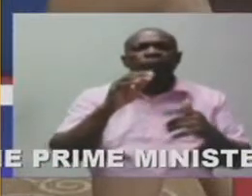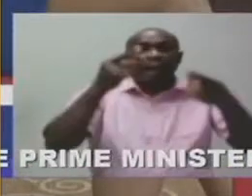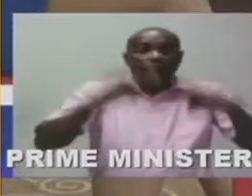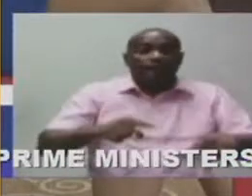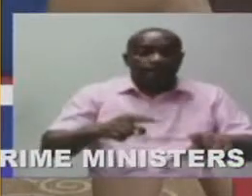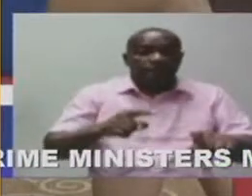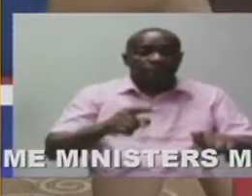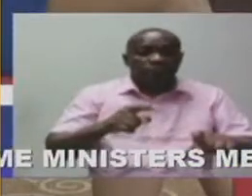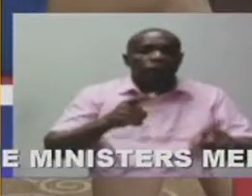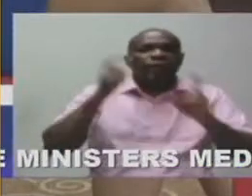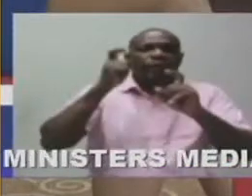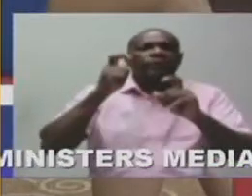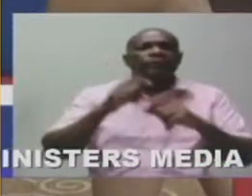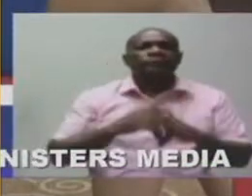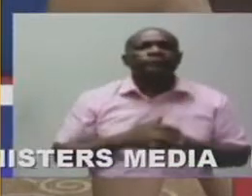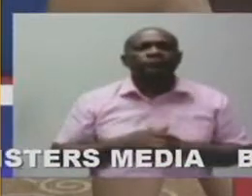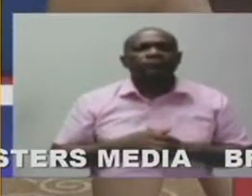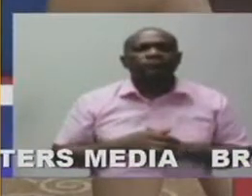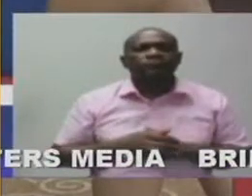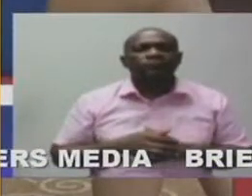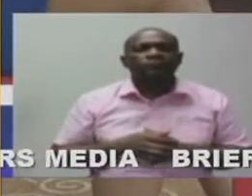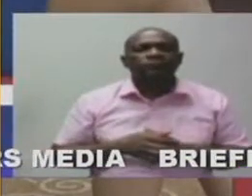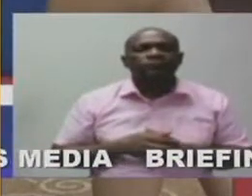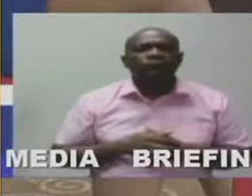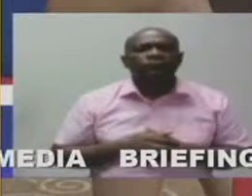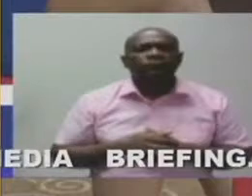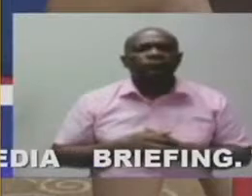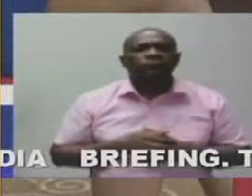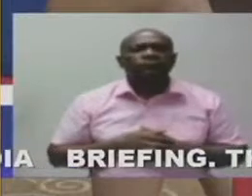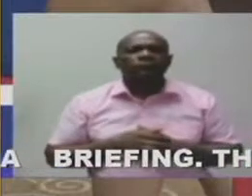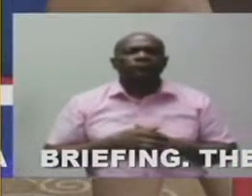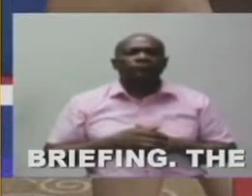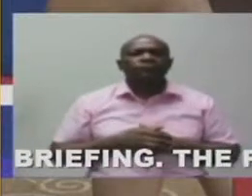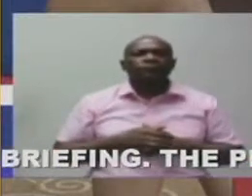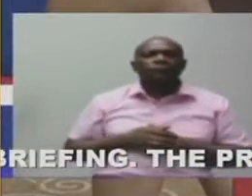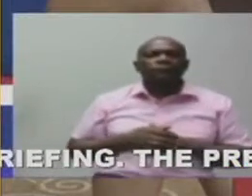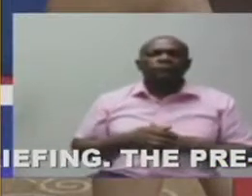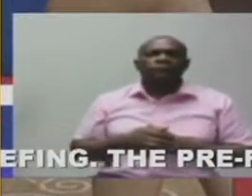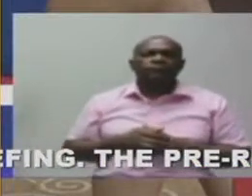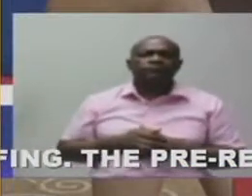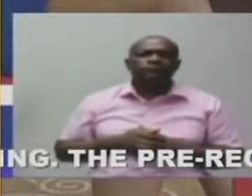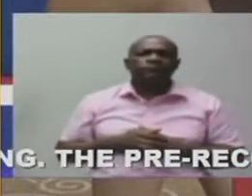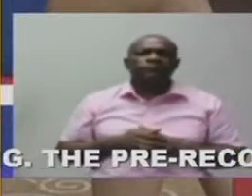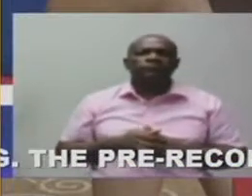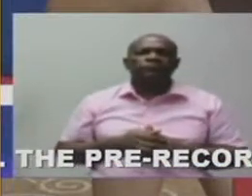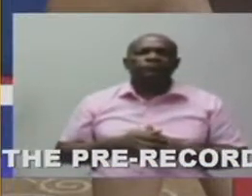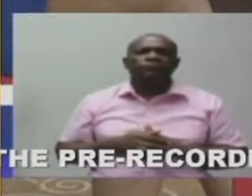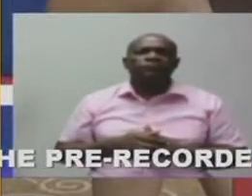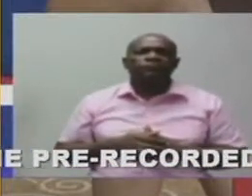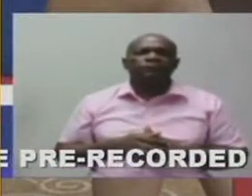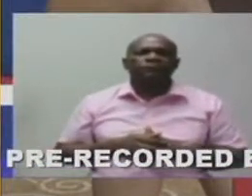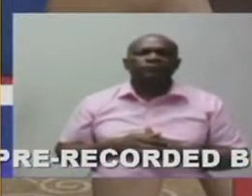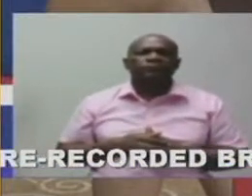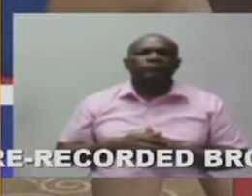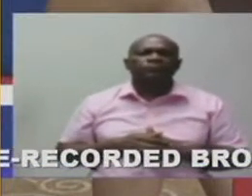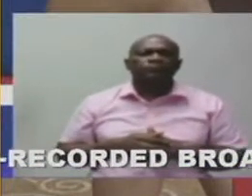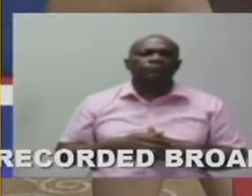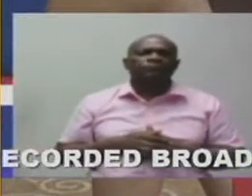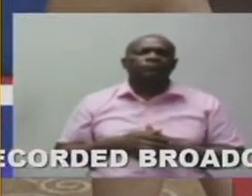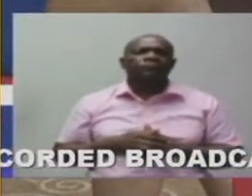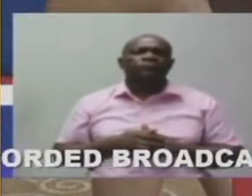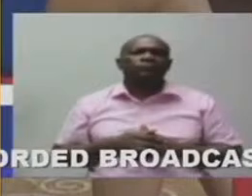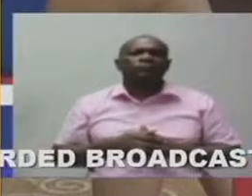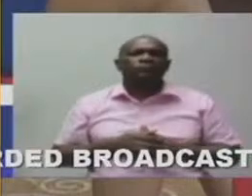the need to have the population, more of the population vaccinated, are there any considerations to have government offices